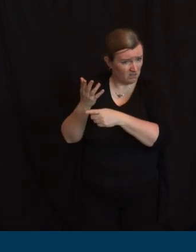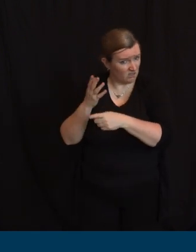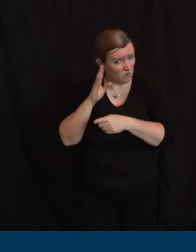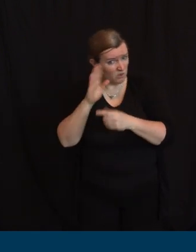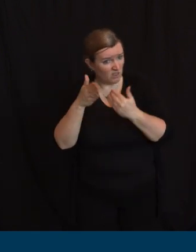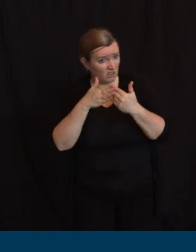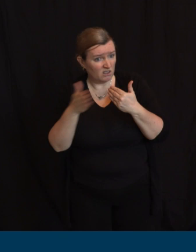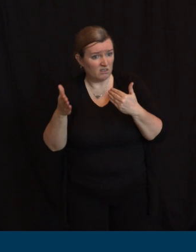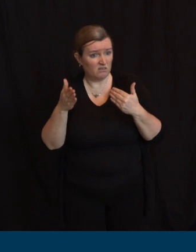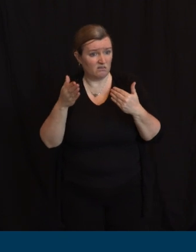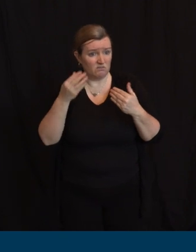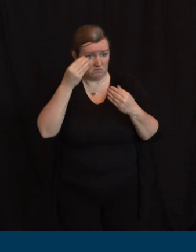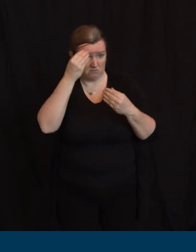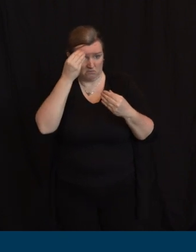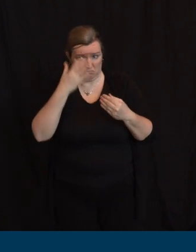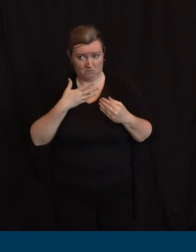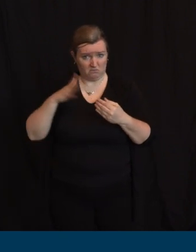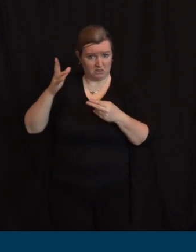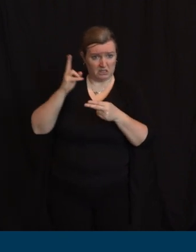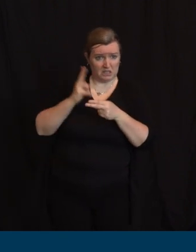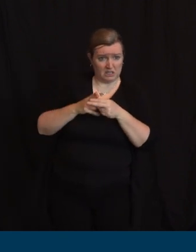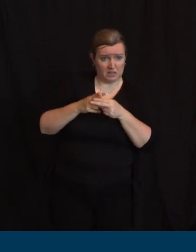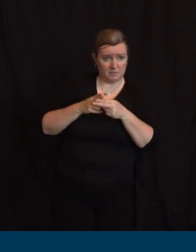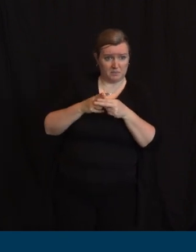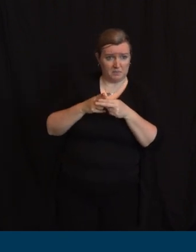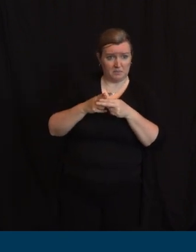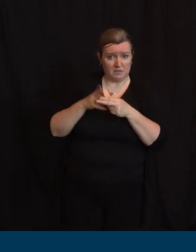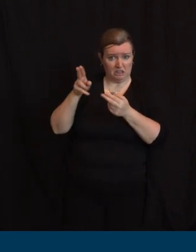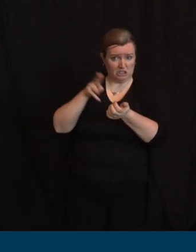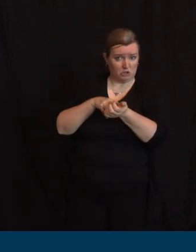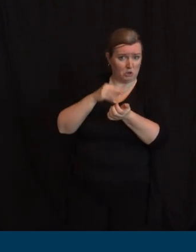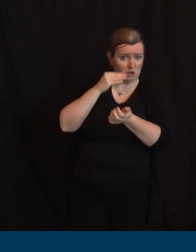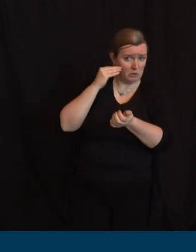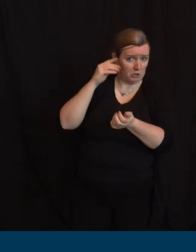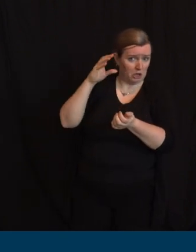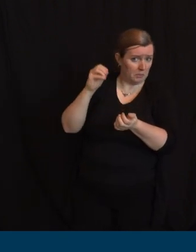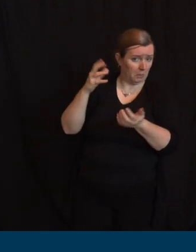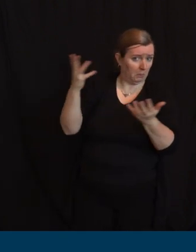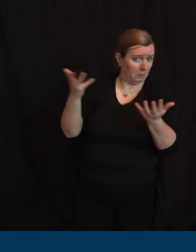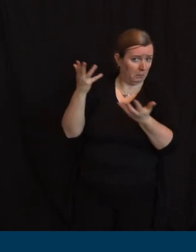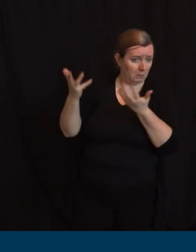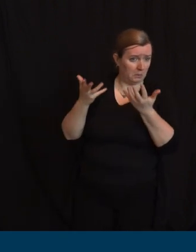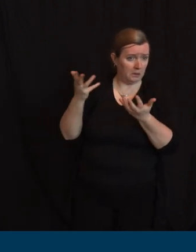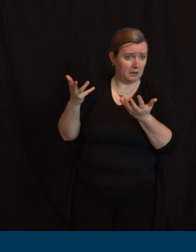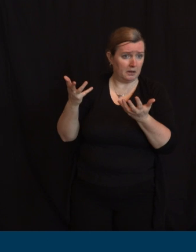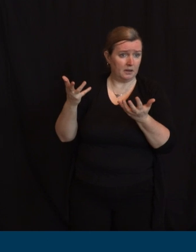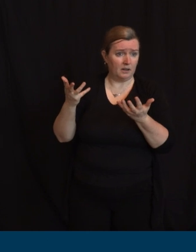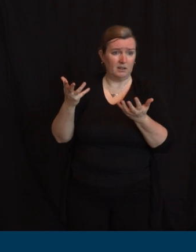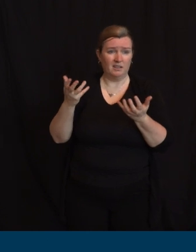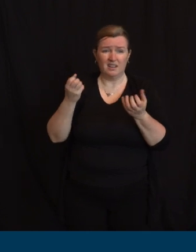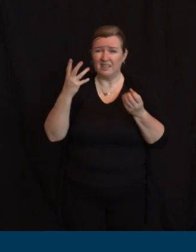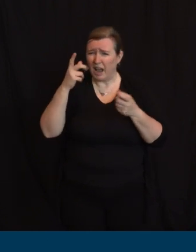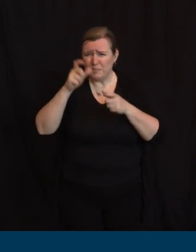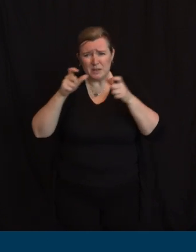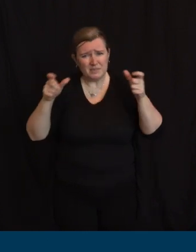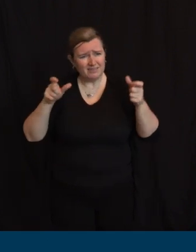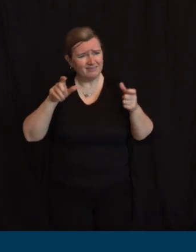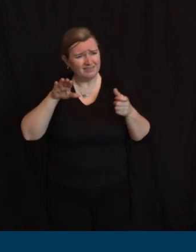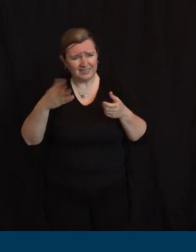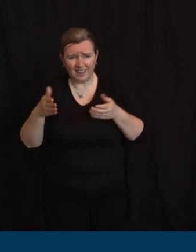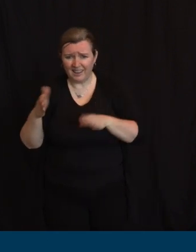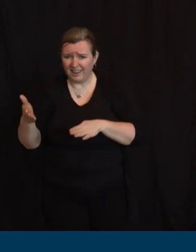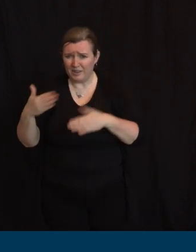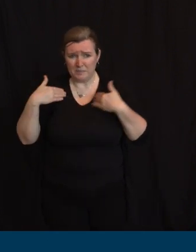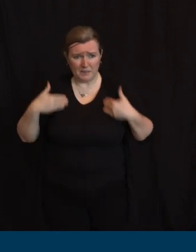going on in these, where dozens of people are dying and are disposing bodies in parking lots? Yep. Will you name these so